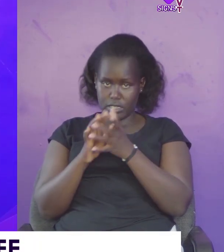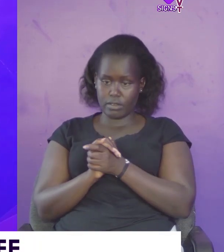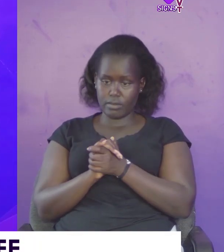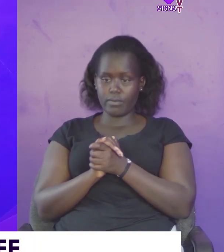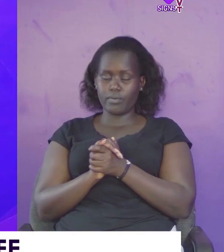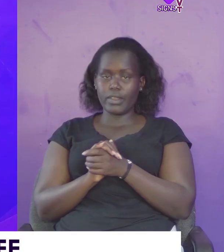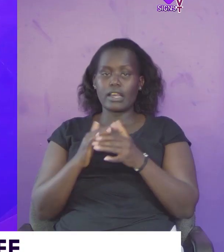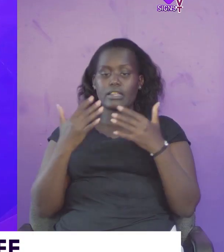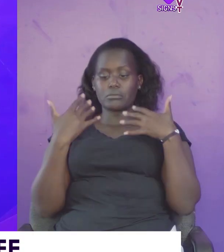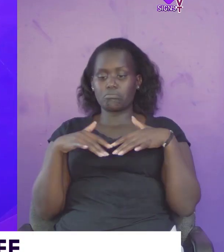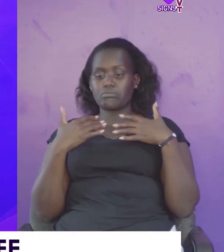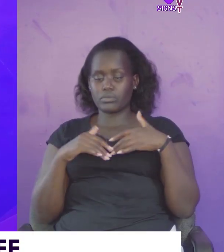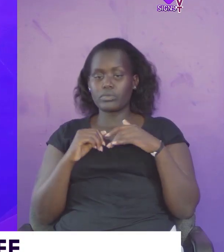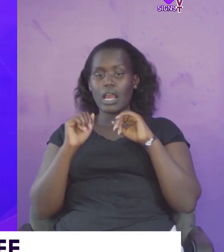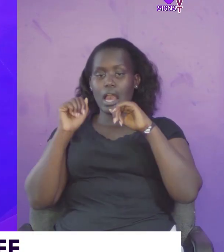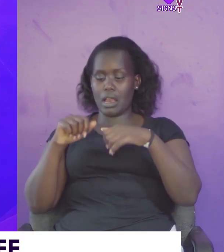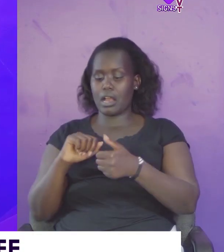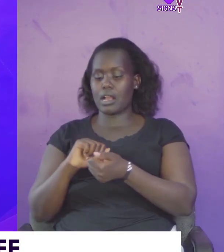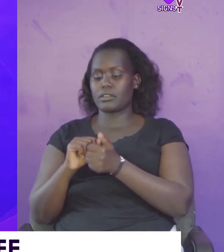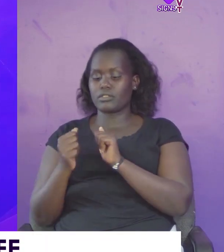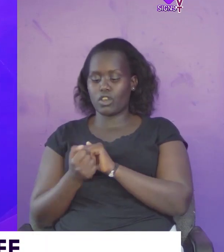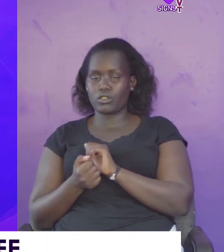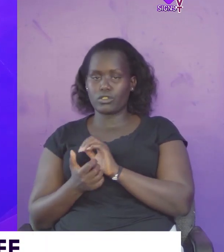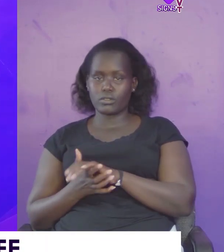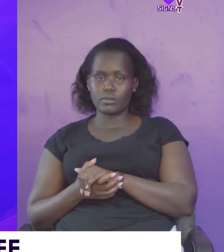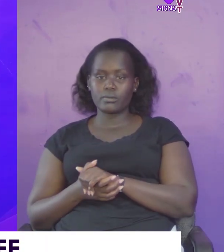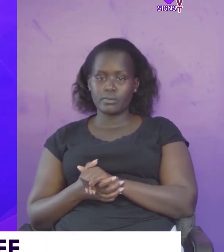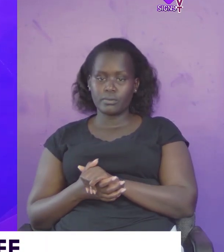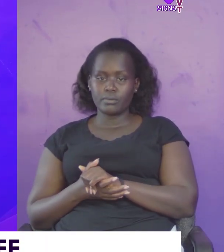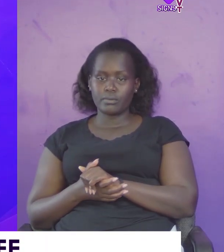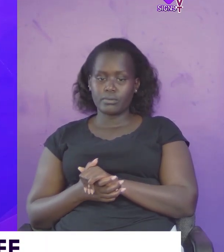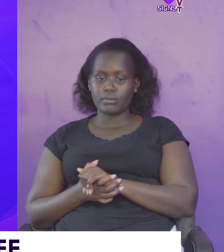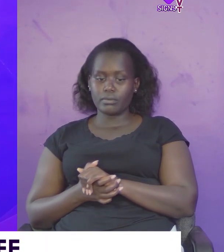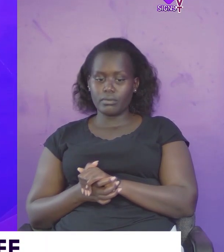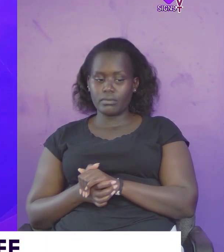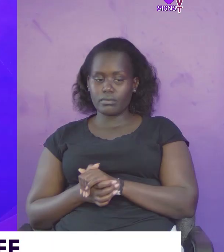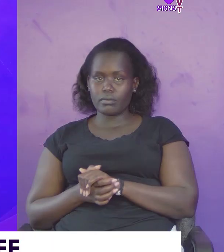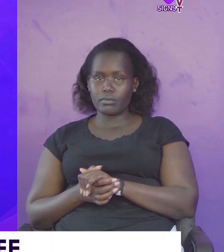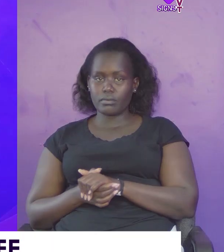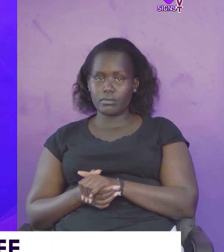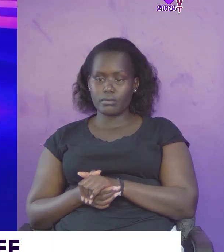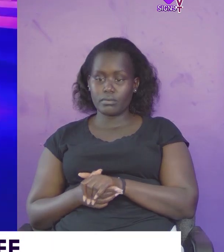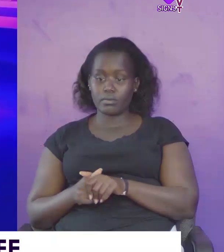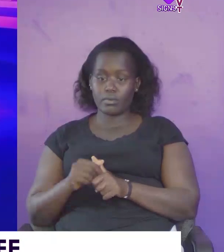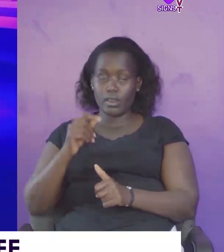It's amazing. You can change the story just by a piece of bread. Yeah, do a piece of bread. But I think, you know, that one is a reflection